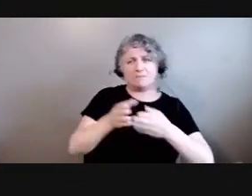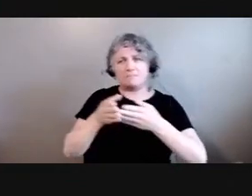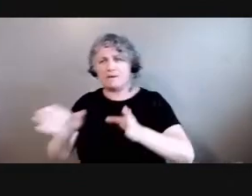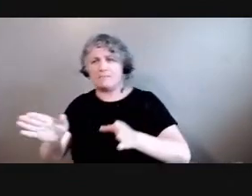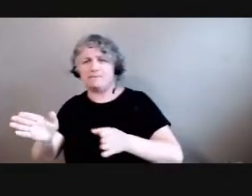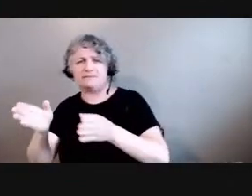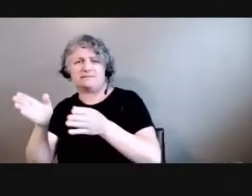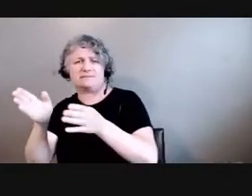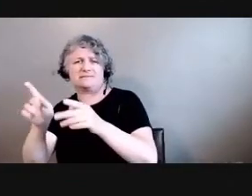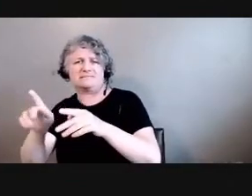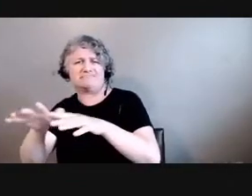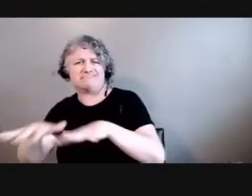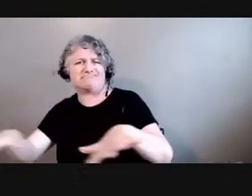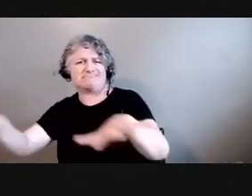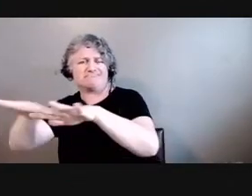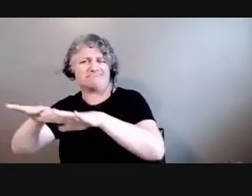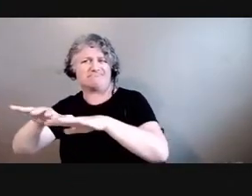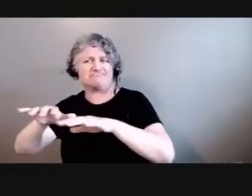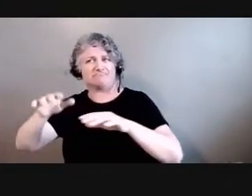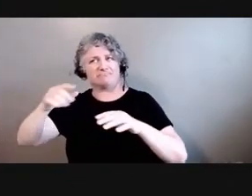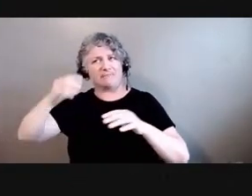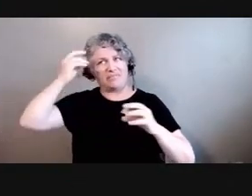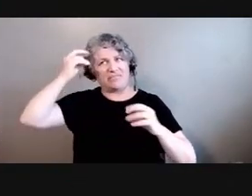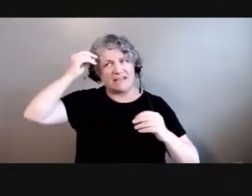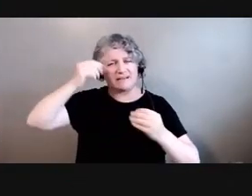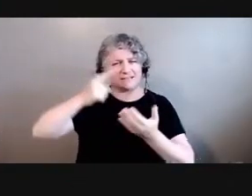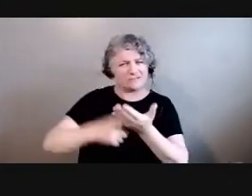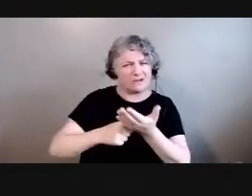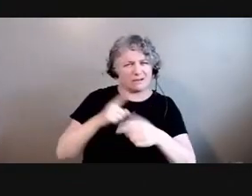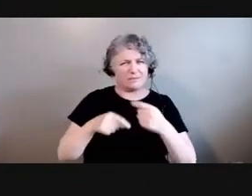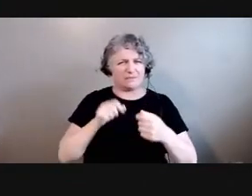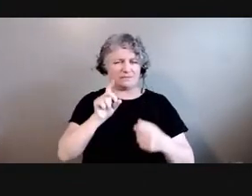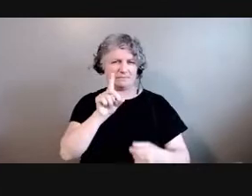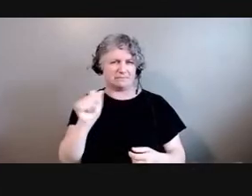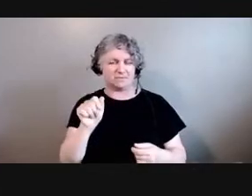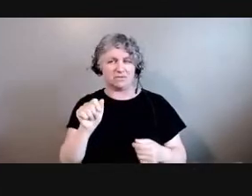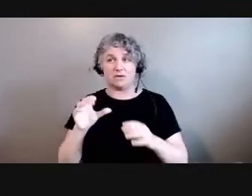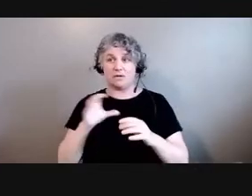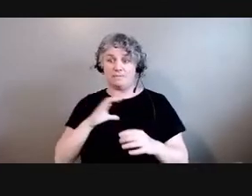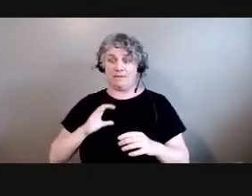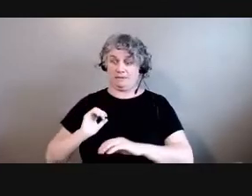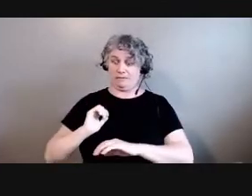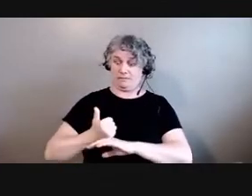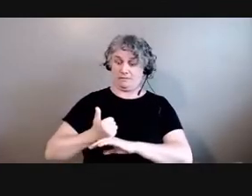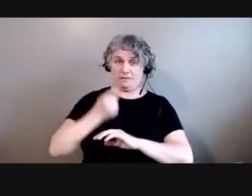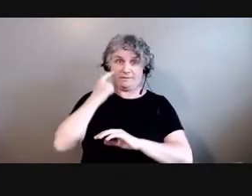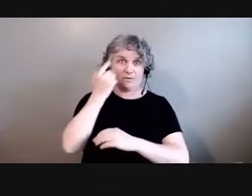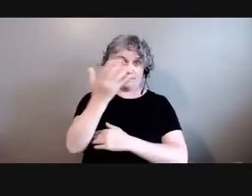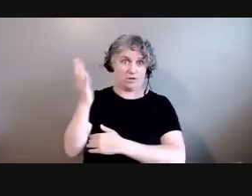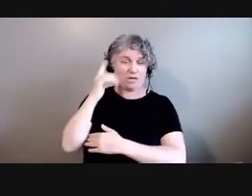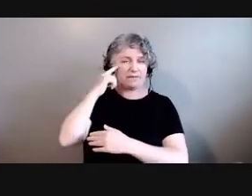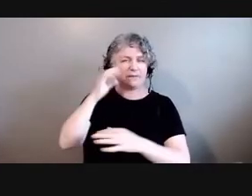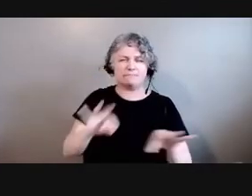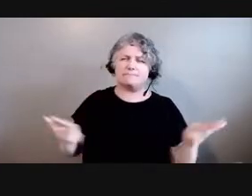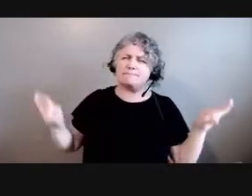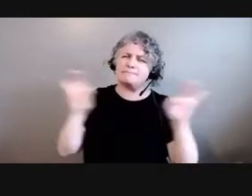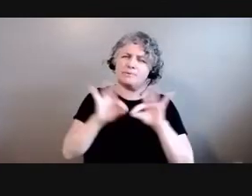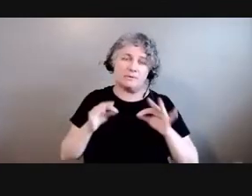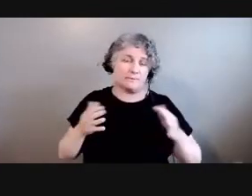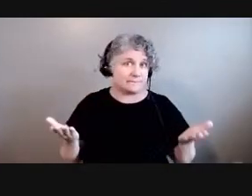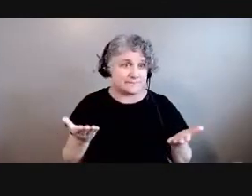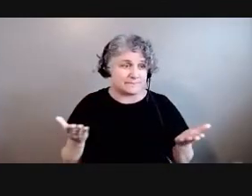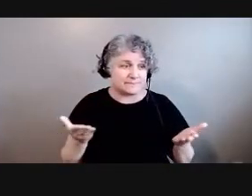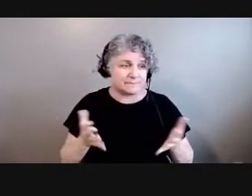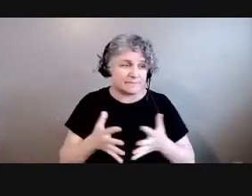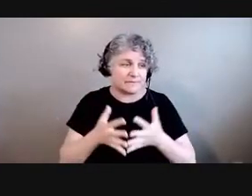disability. So when you put these committees together, I think that the key is, as much